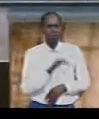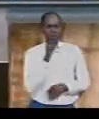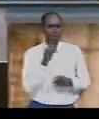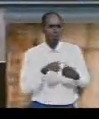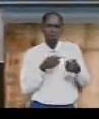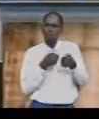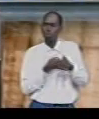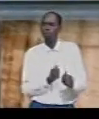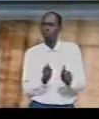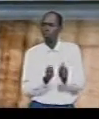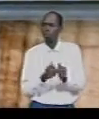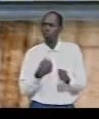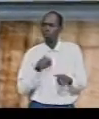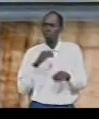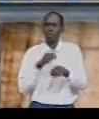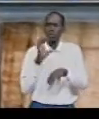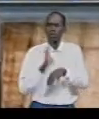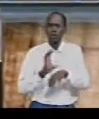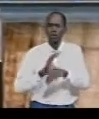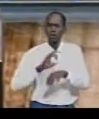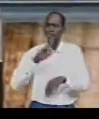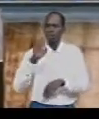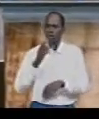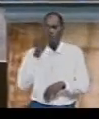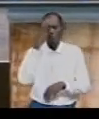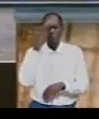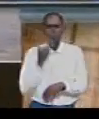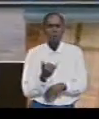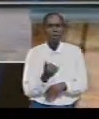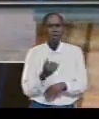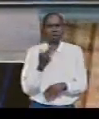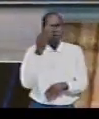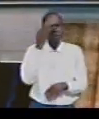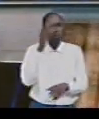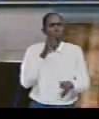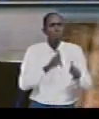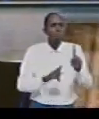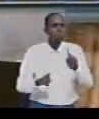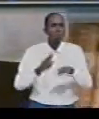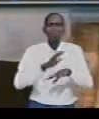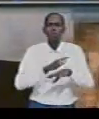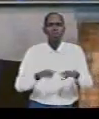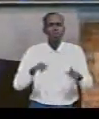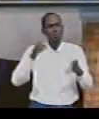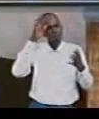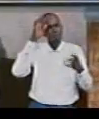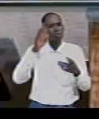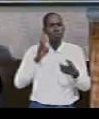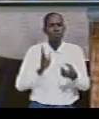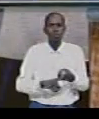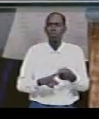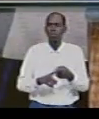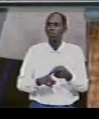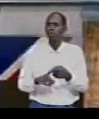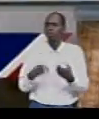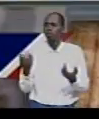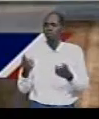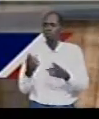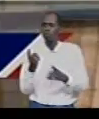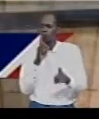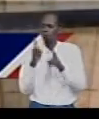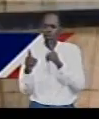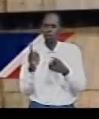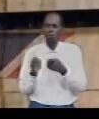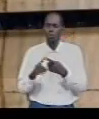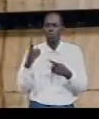with me in the church. You know, people don't expect you to confront the people. They're destroying your child, they're destroying your